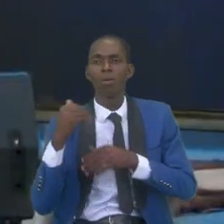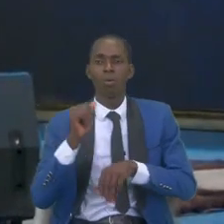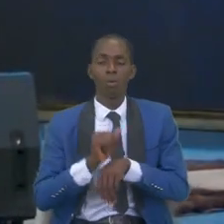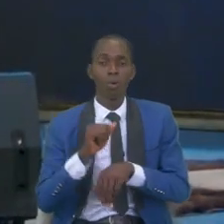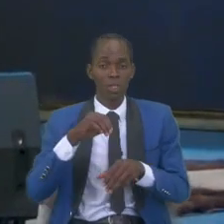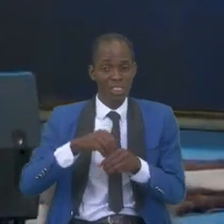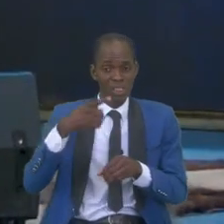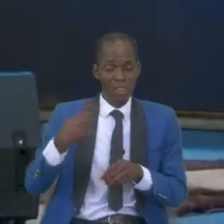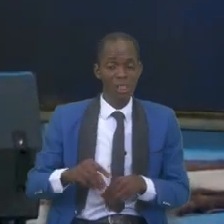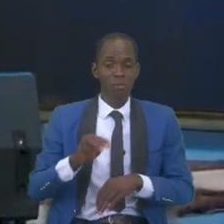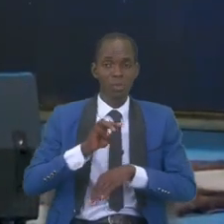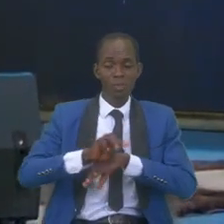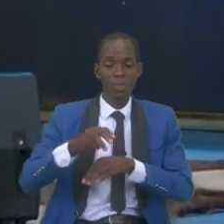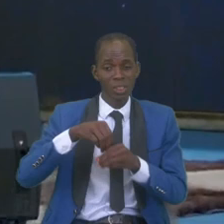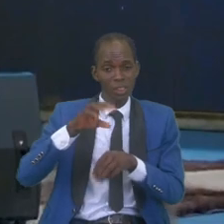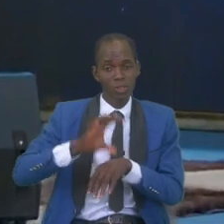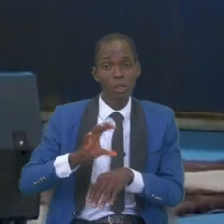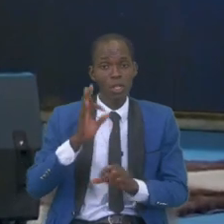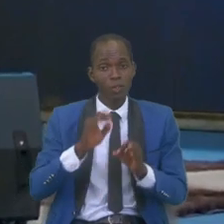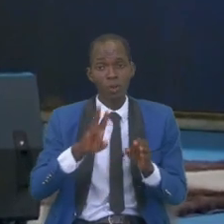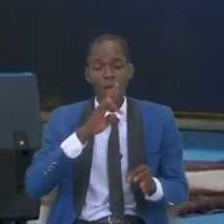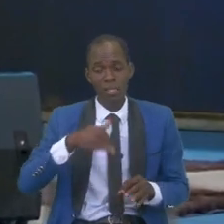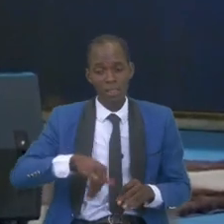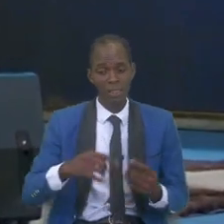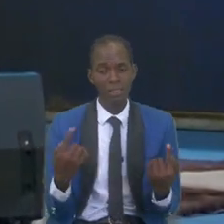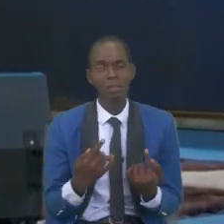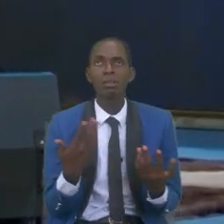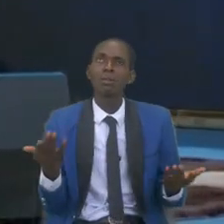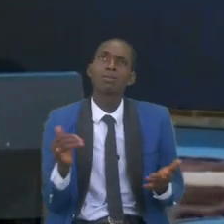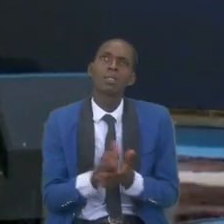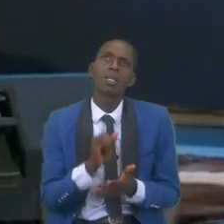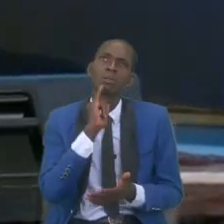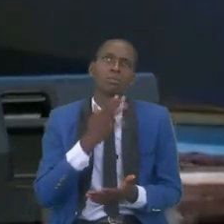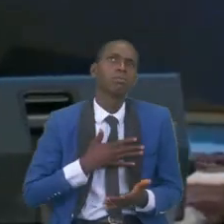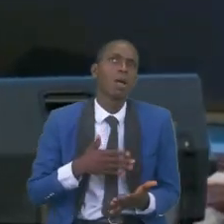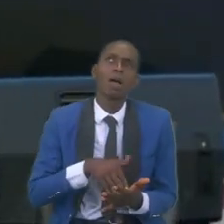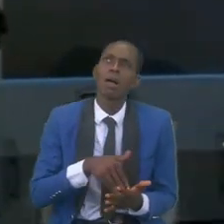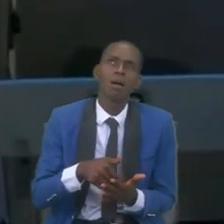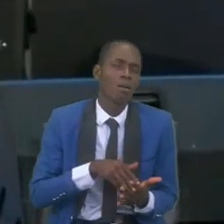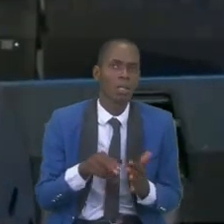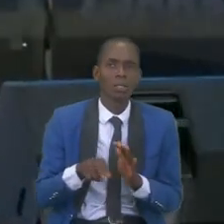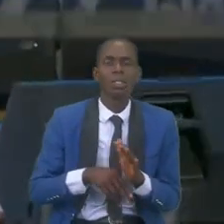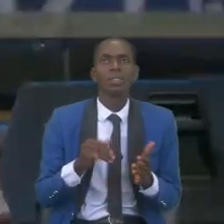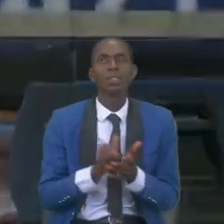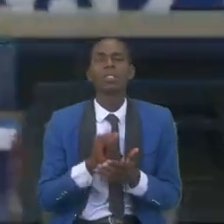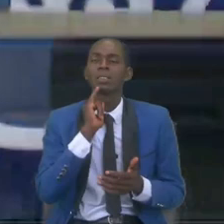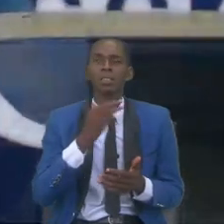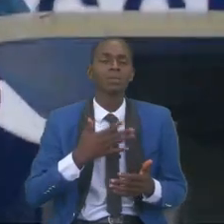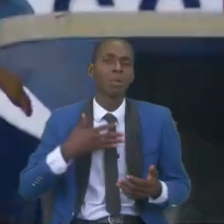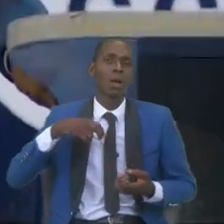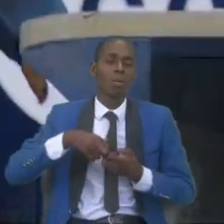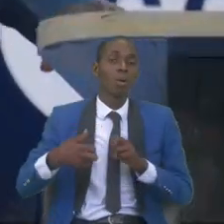we're still sinning and you say that is your weakness and you say that is your peculiarity, that